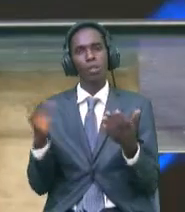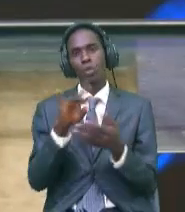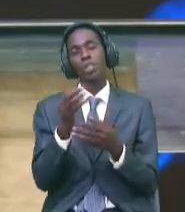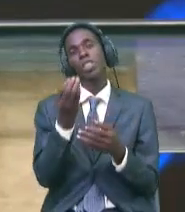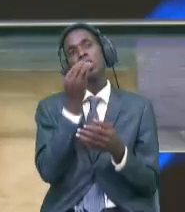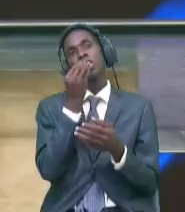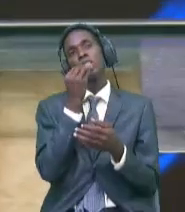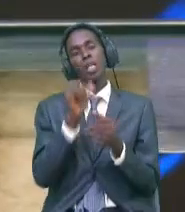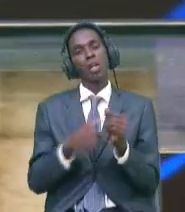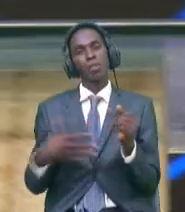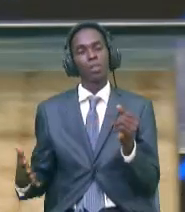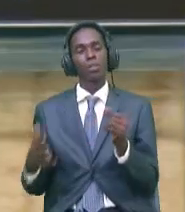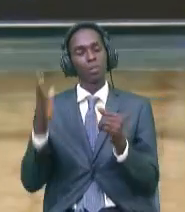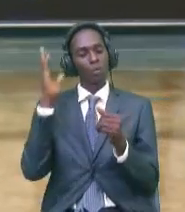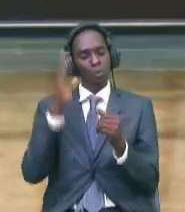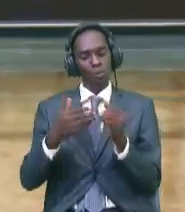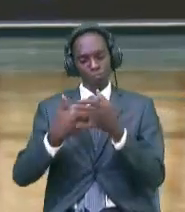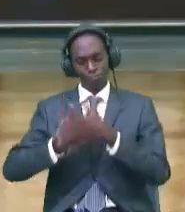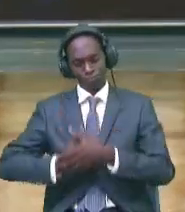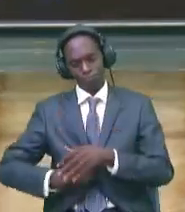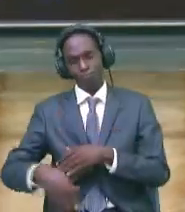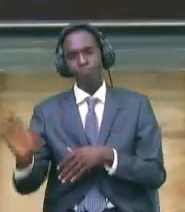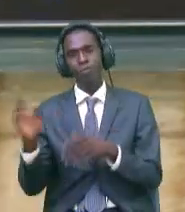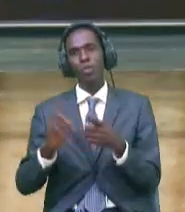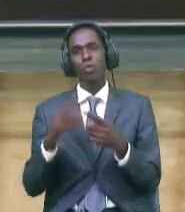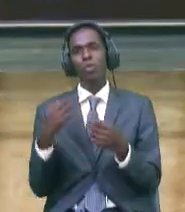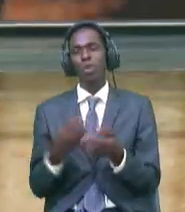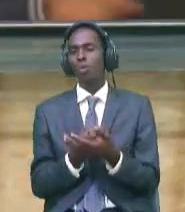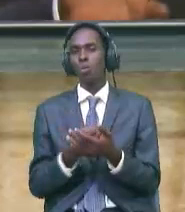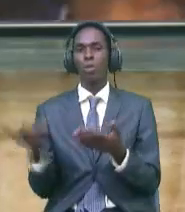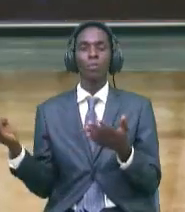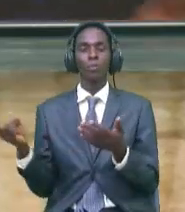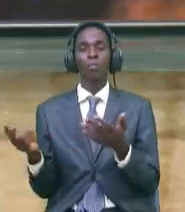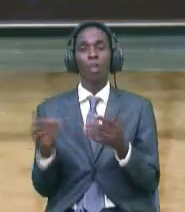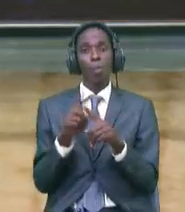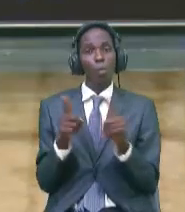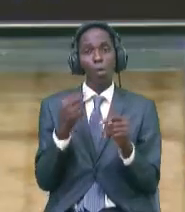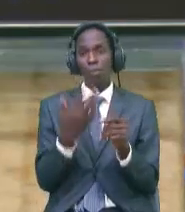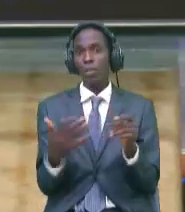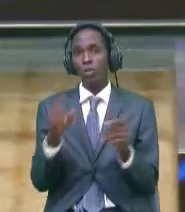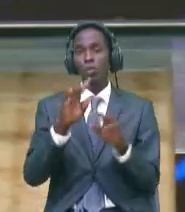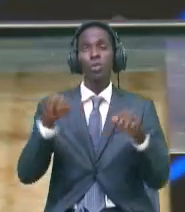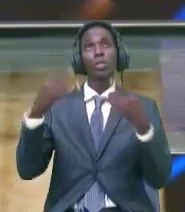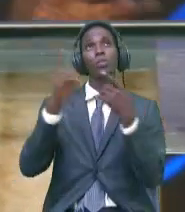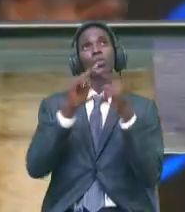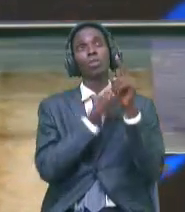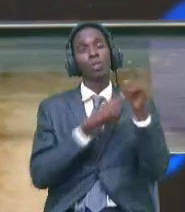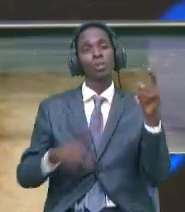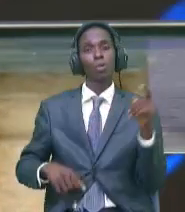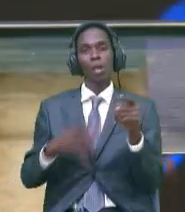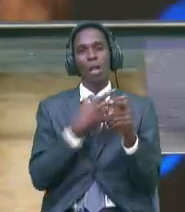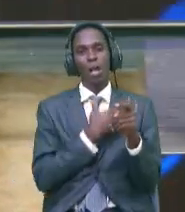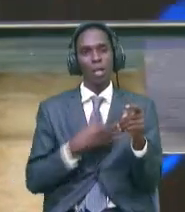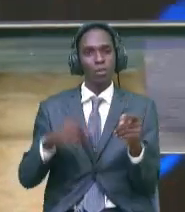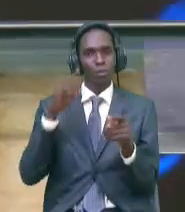drink, everything will go to, you know, the waste. But the thing you give to the Lord and you